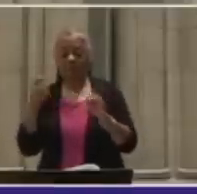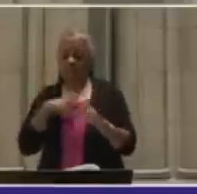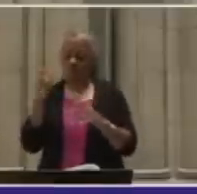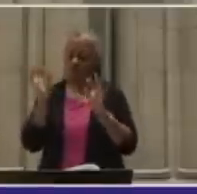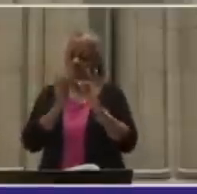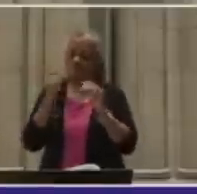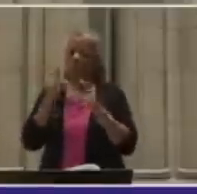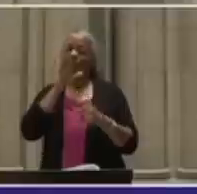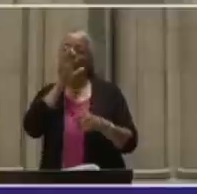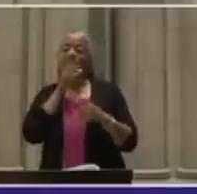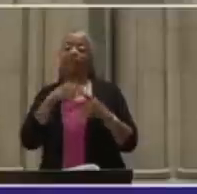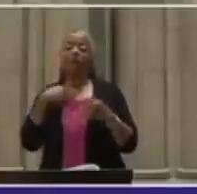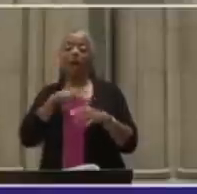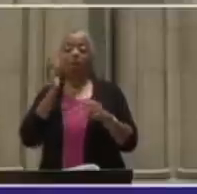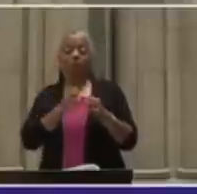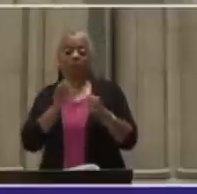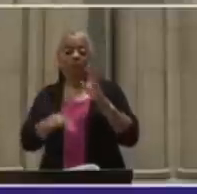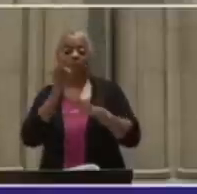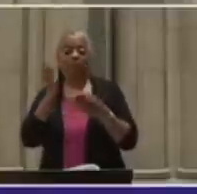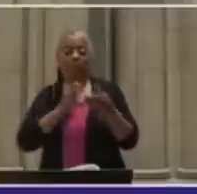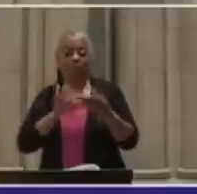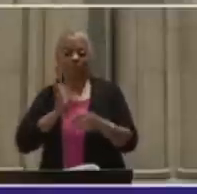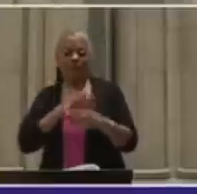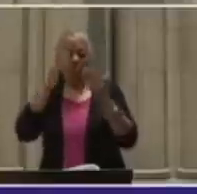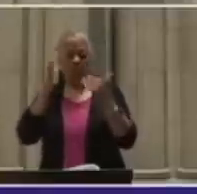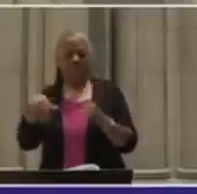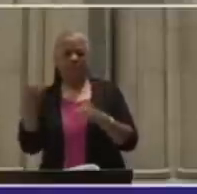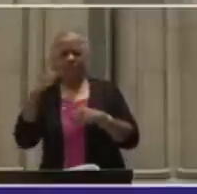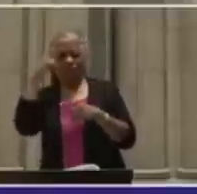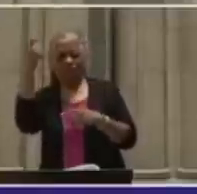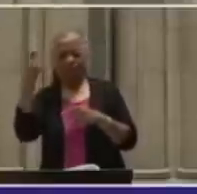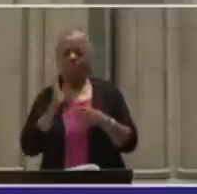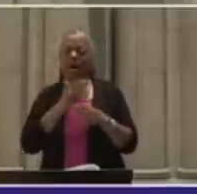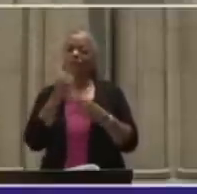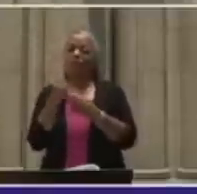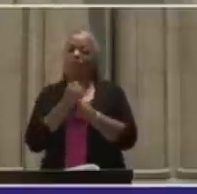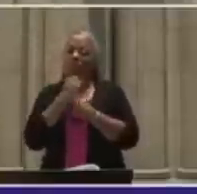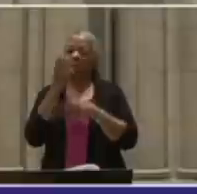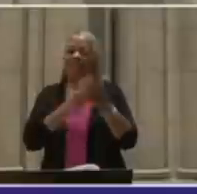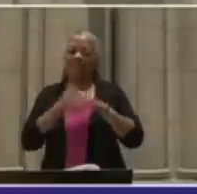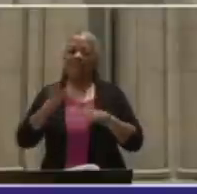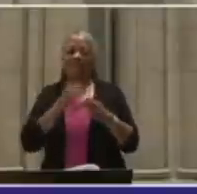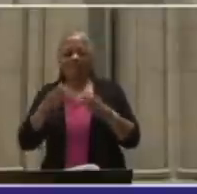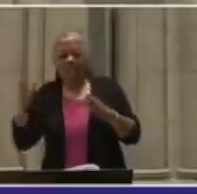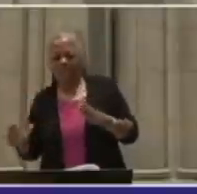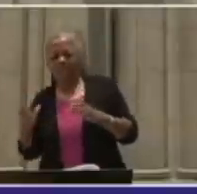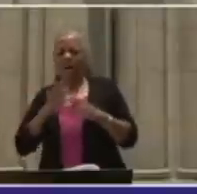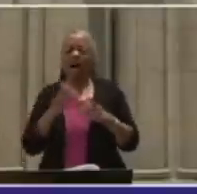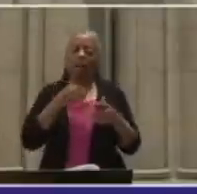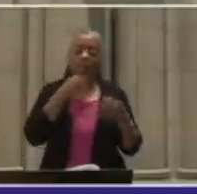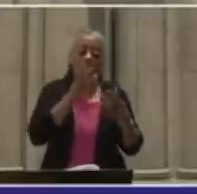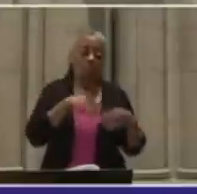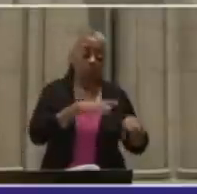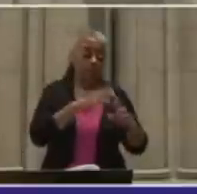words you speak. Our faith we find in service, our hope in others' dreams, our love in hand of neighbor, our homeland